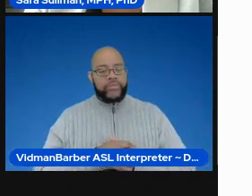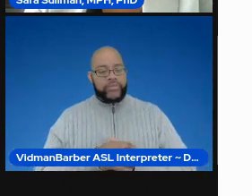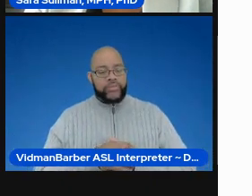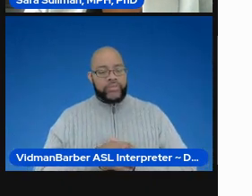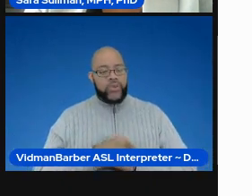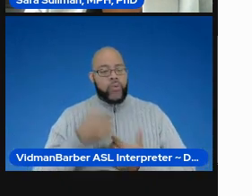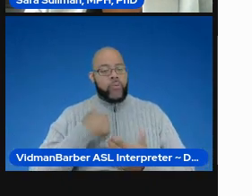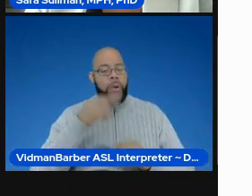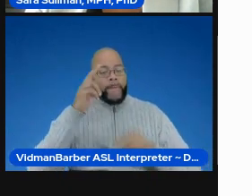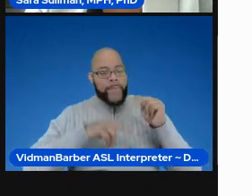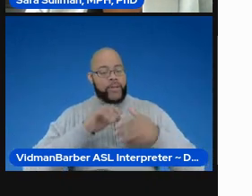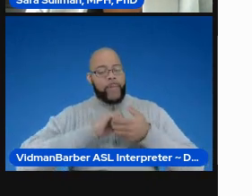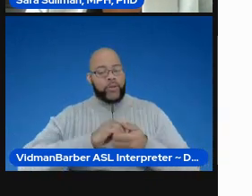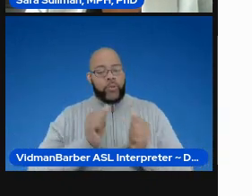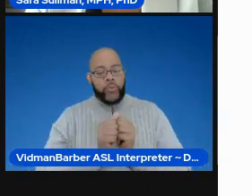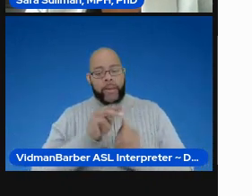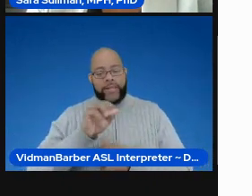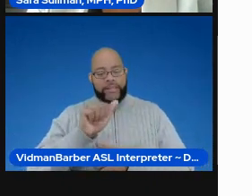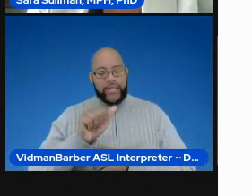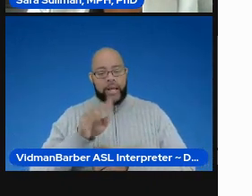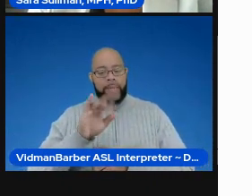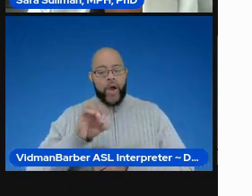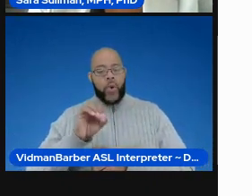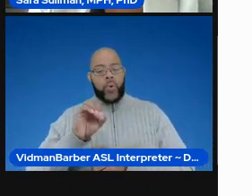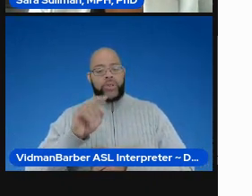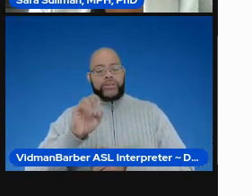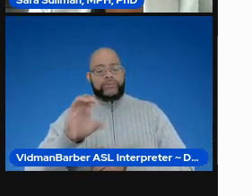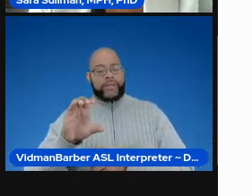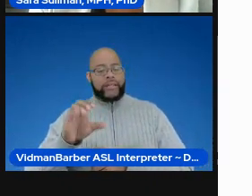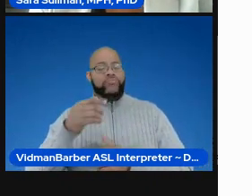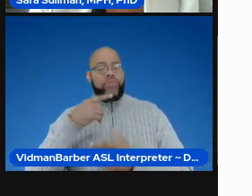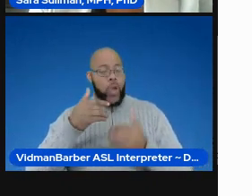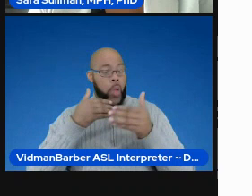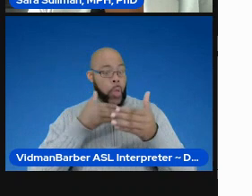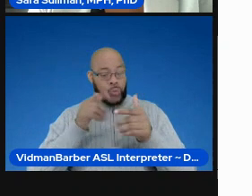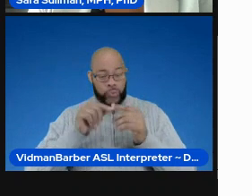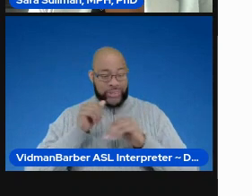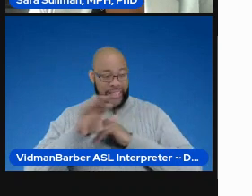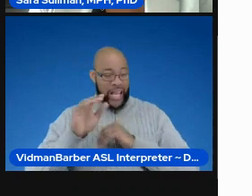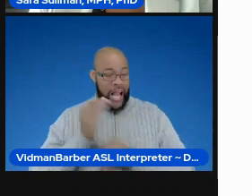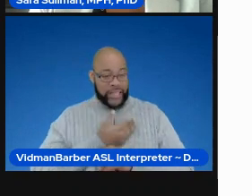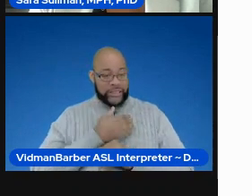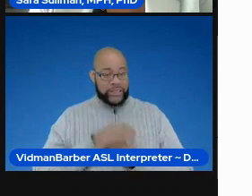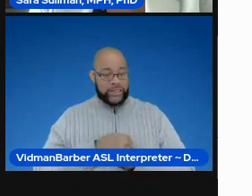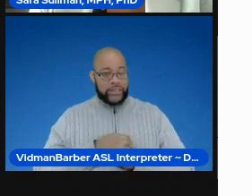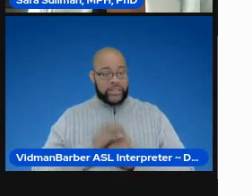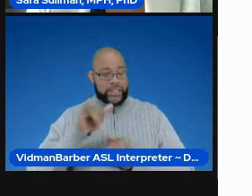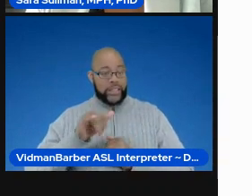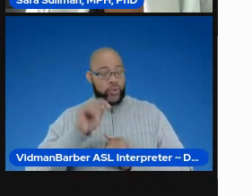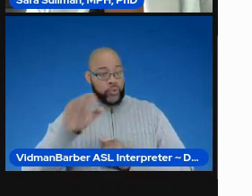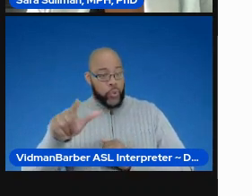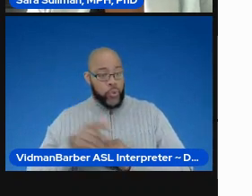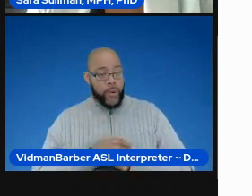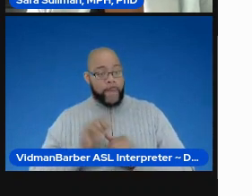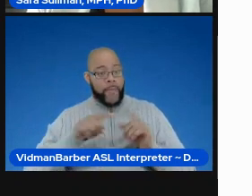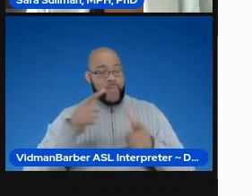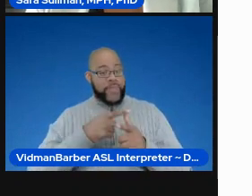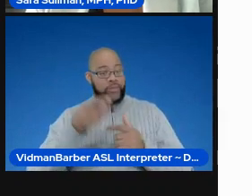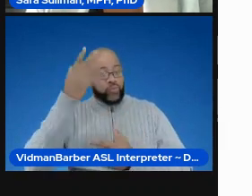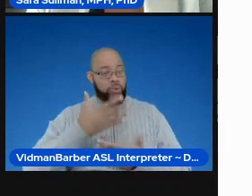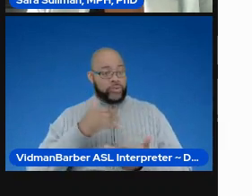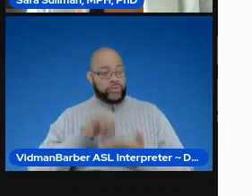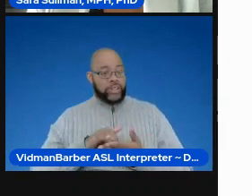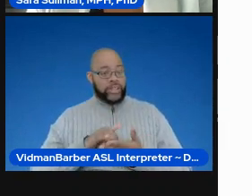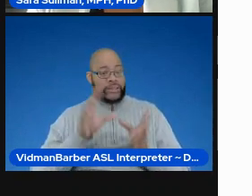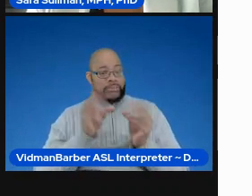We built a partnership with Misa Biotech. They were close to sending us the instruments, but then told us